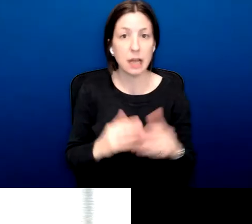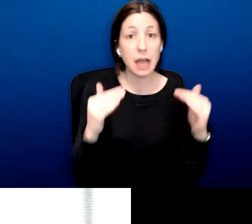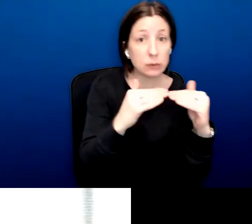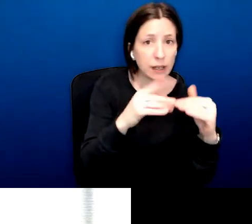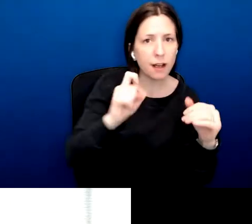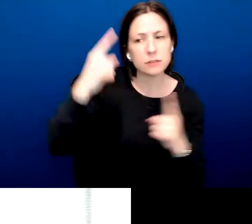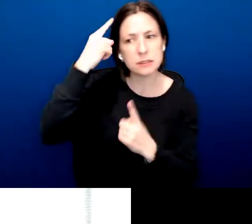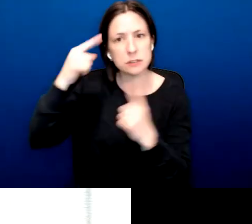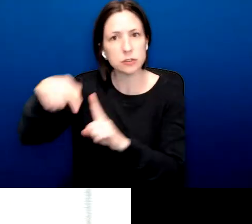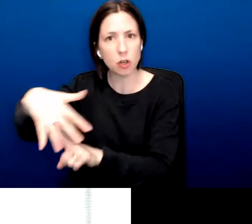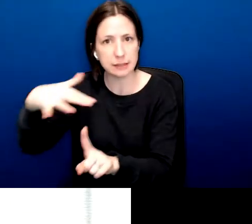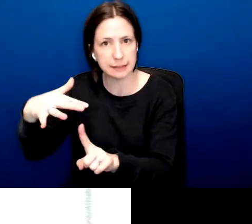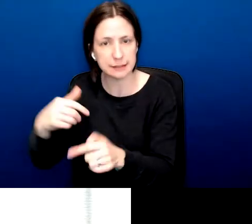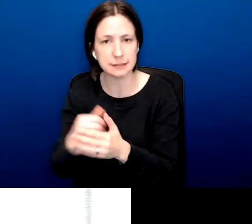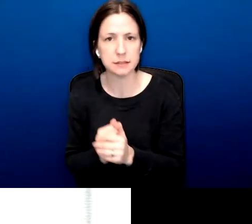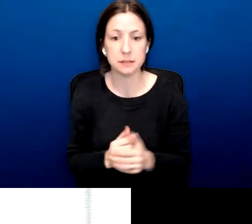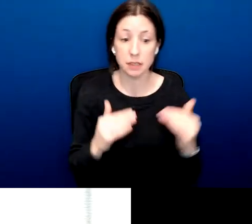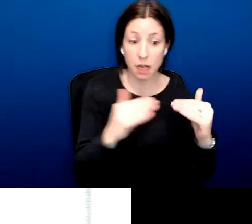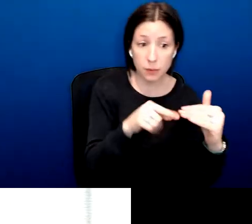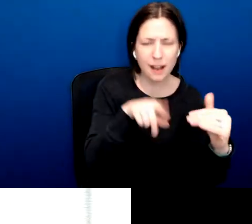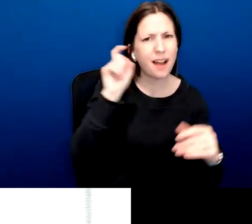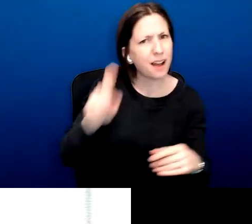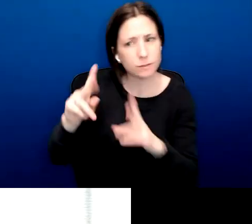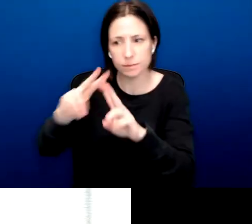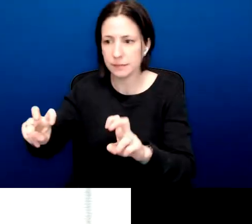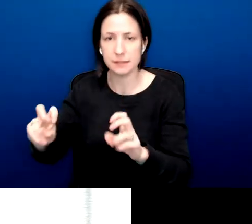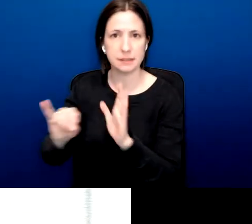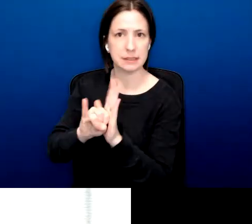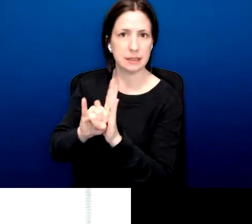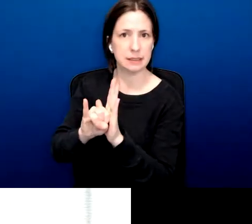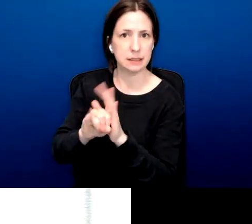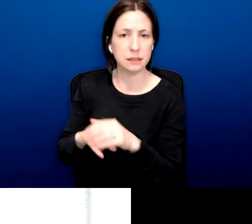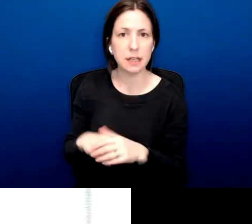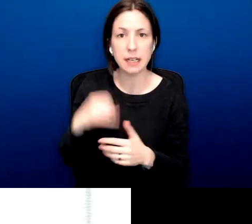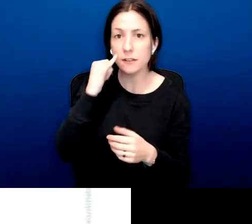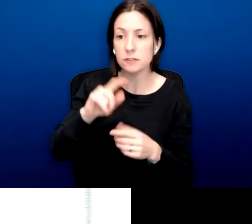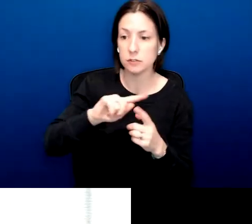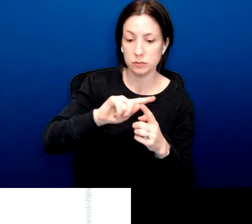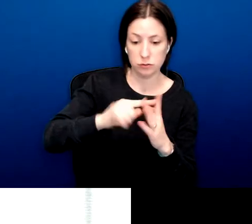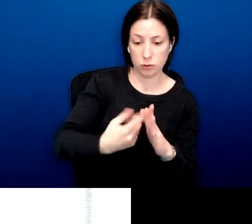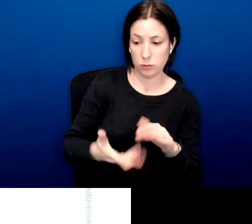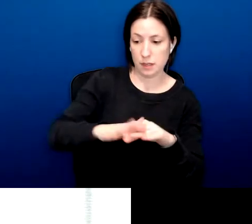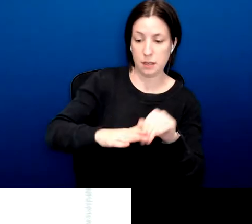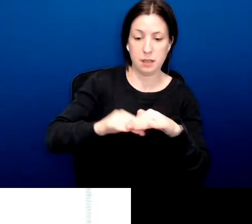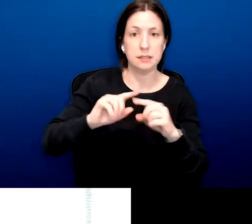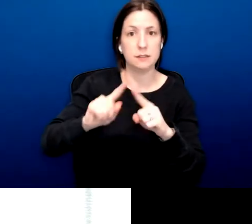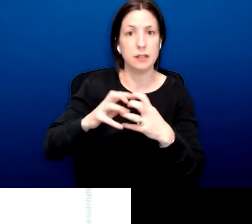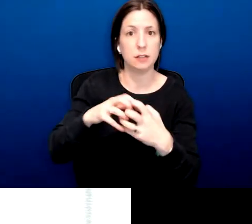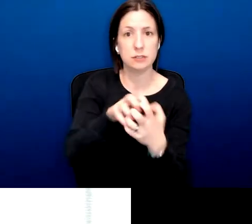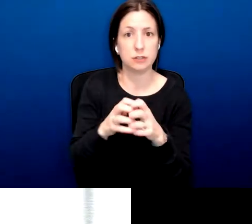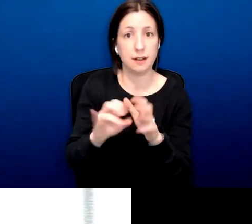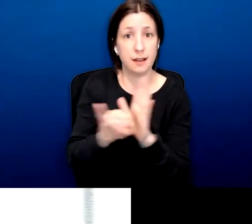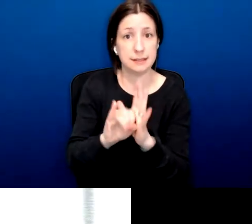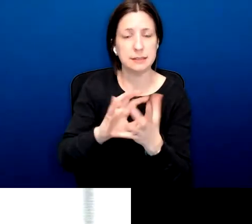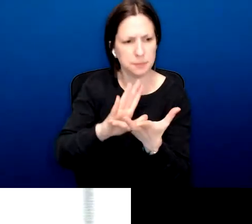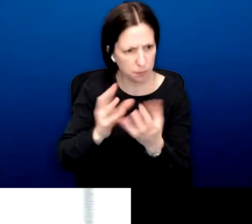at equity without looking at identity. And as we know, the more intersectional identities that we start to add and layer on, the more difficult things become.